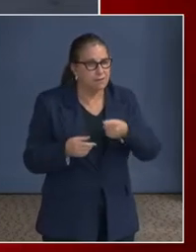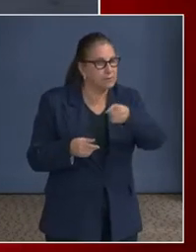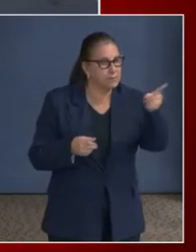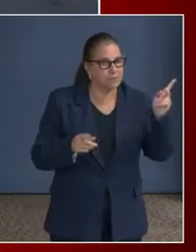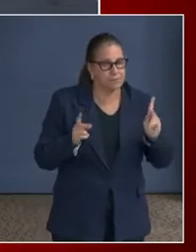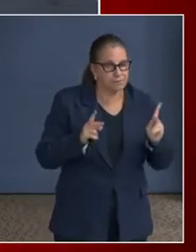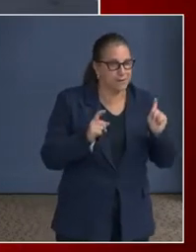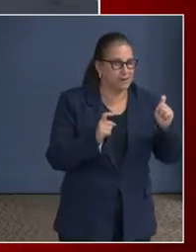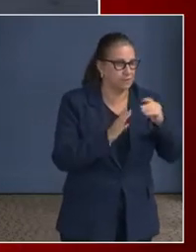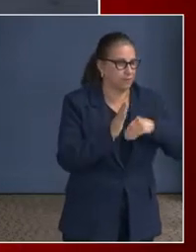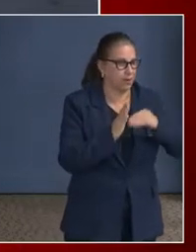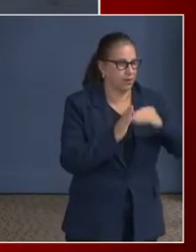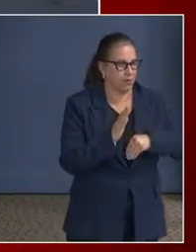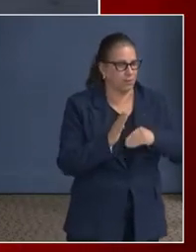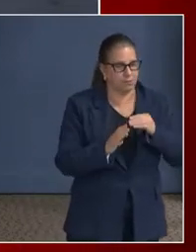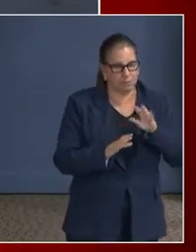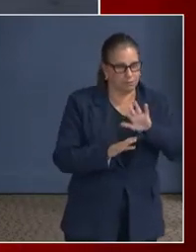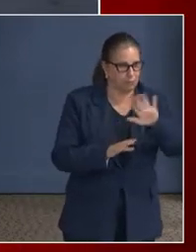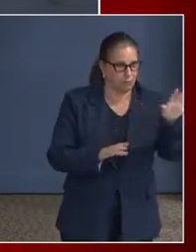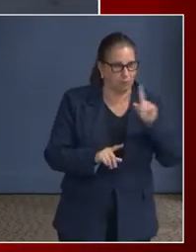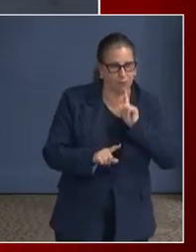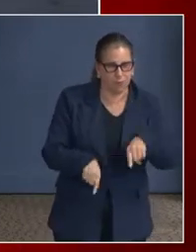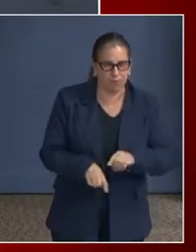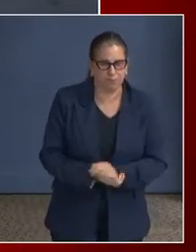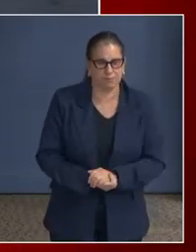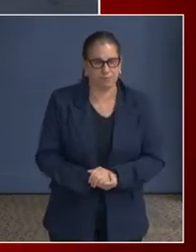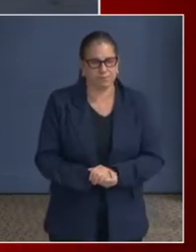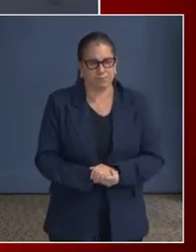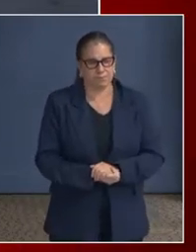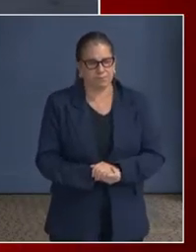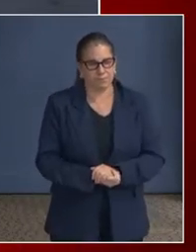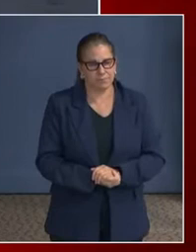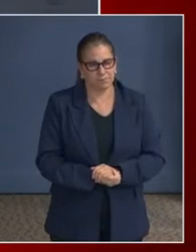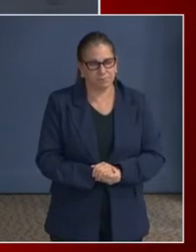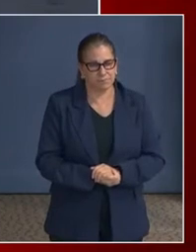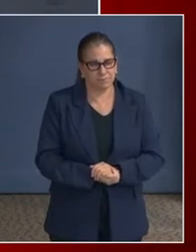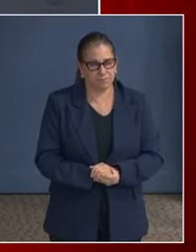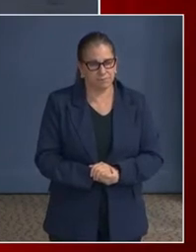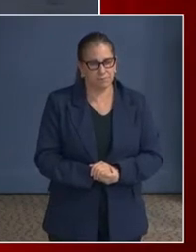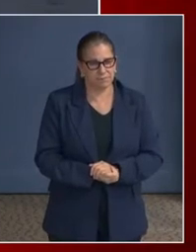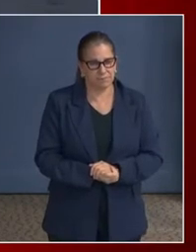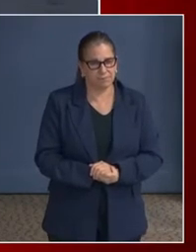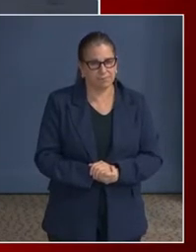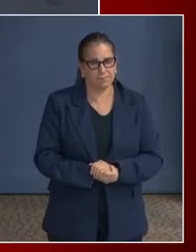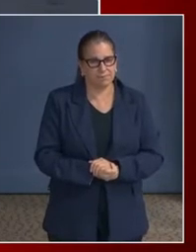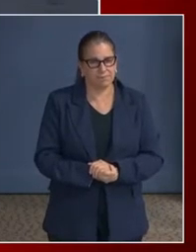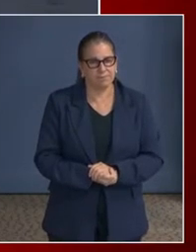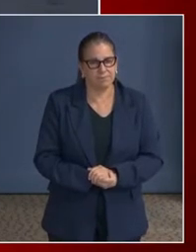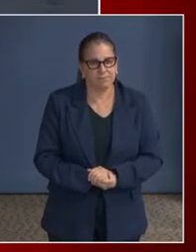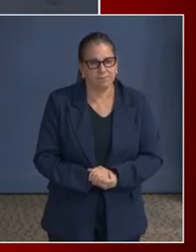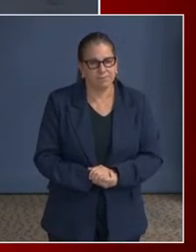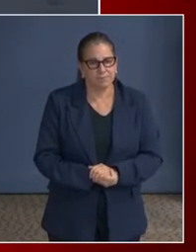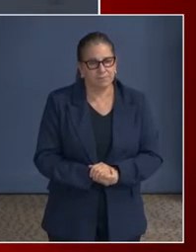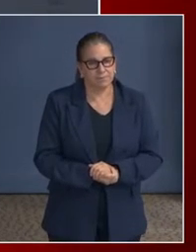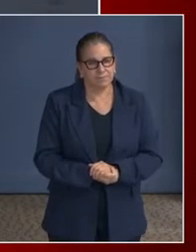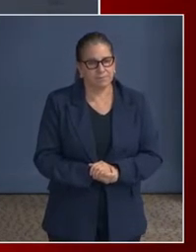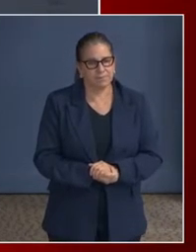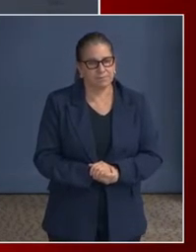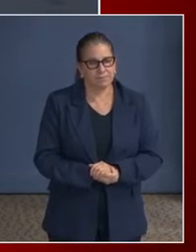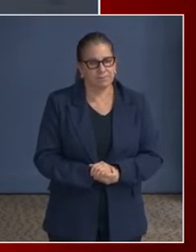Agency. So I recommend that they look at those materials. DC Water has also committed